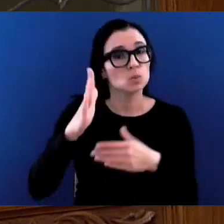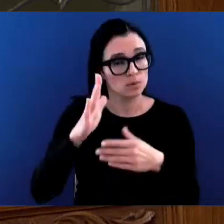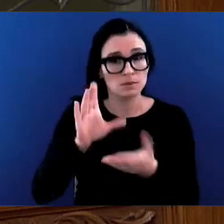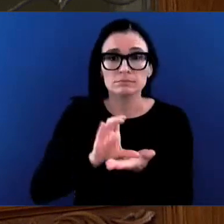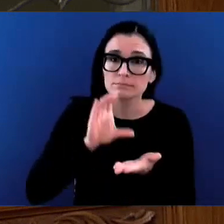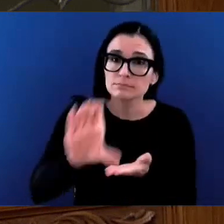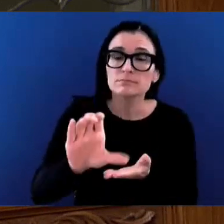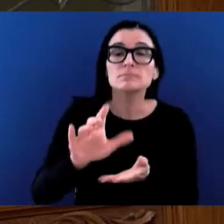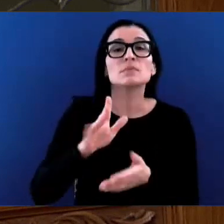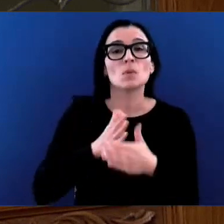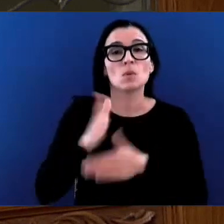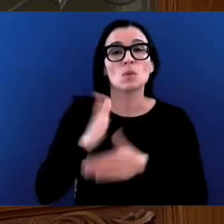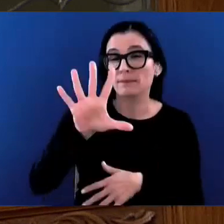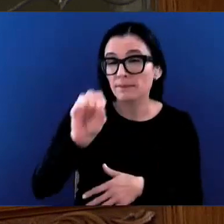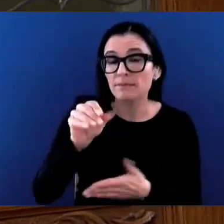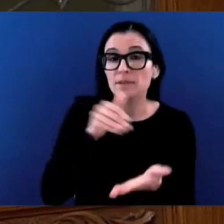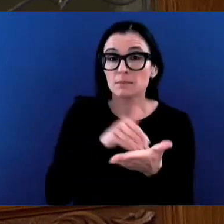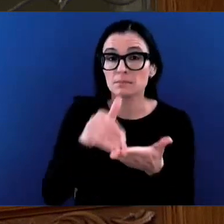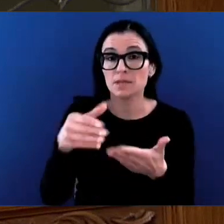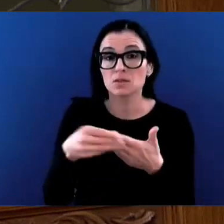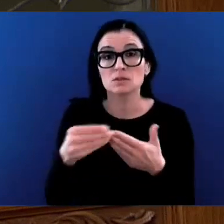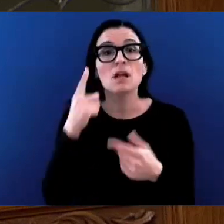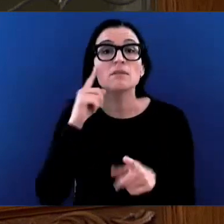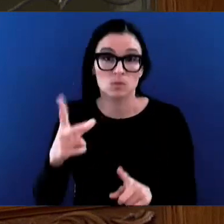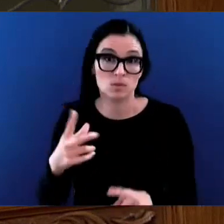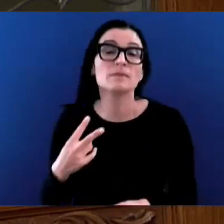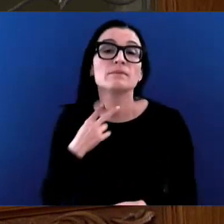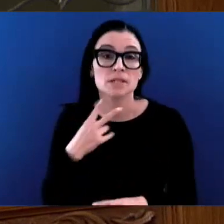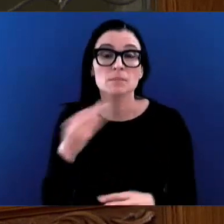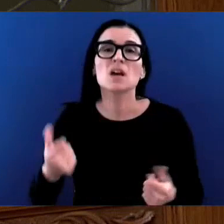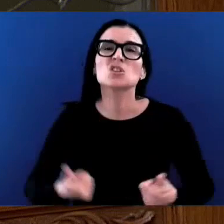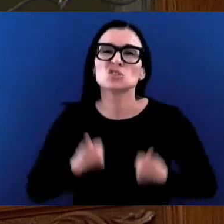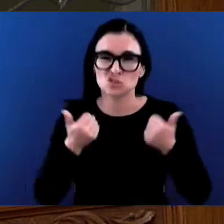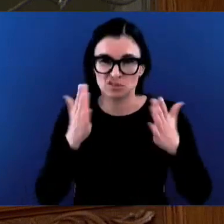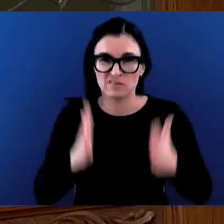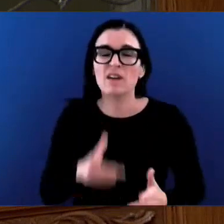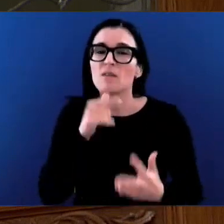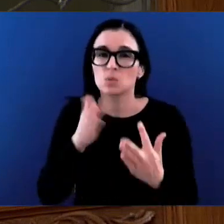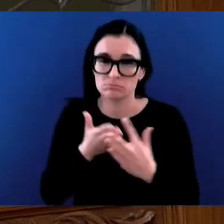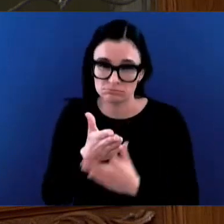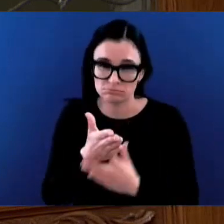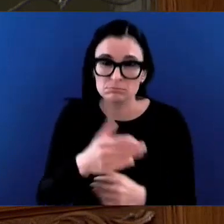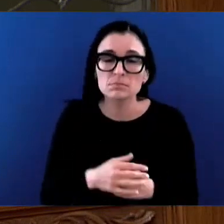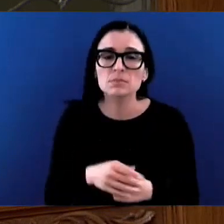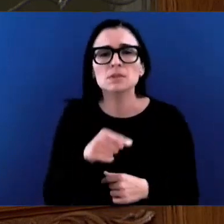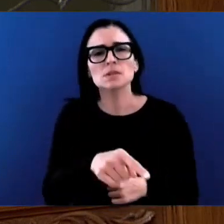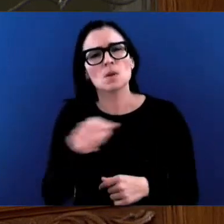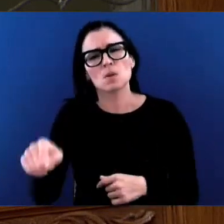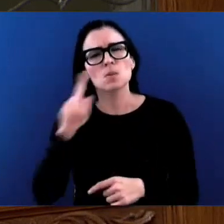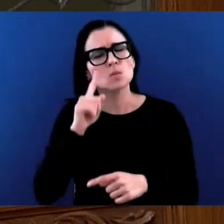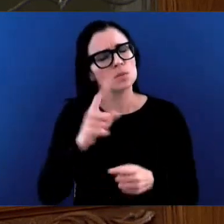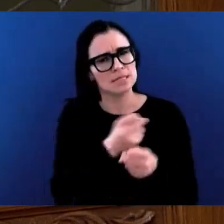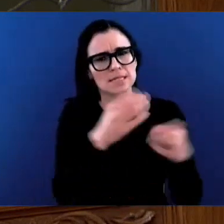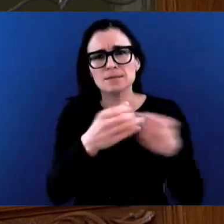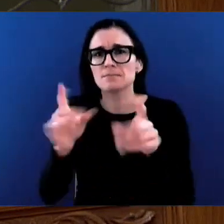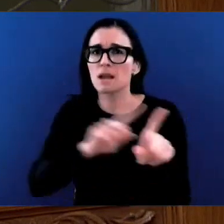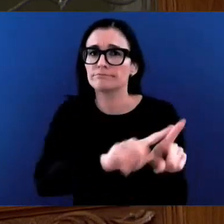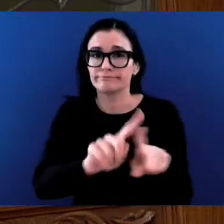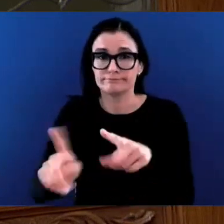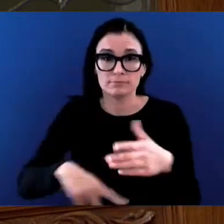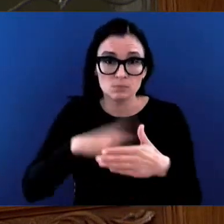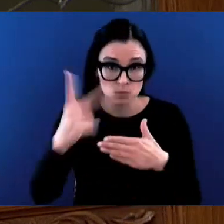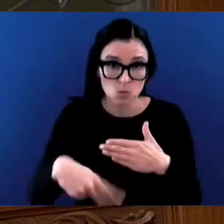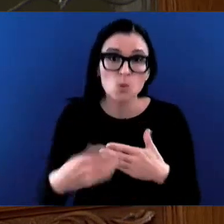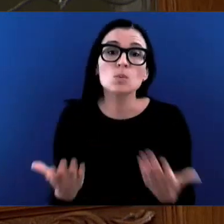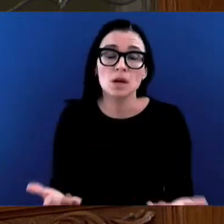survivors, with several important developments to expand supports and options, including new programs to support survivors of sexual assault